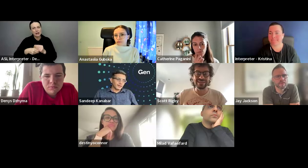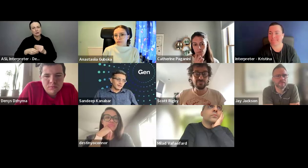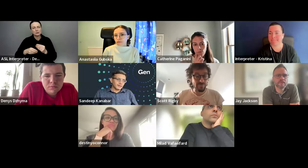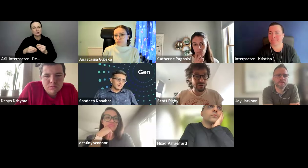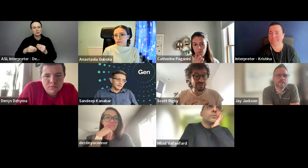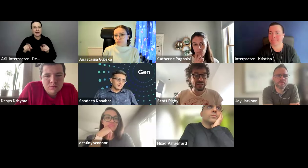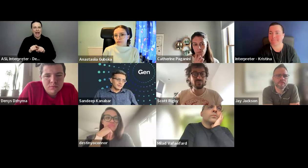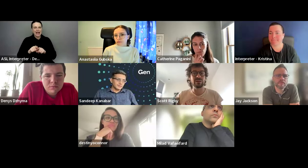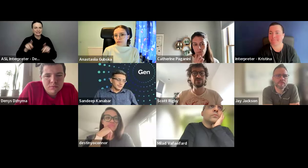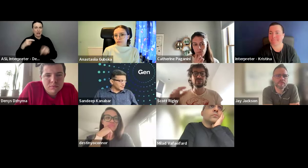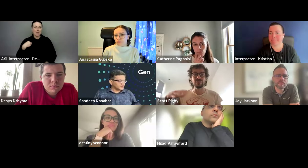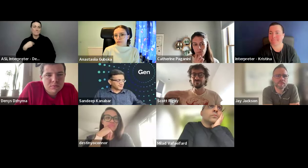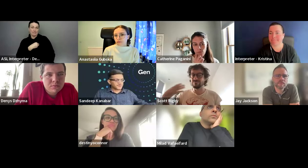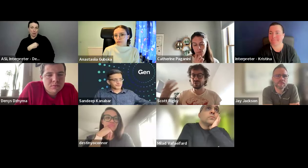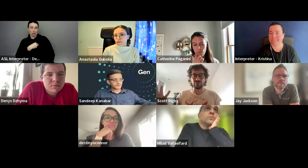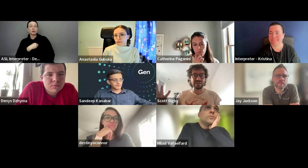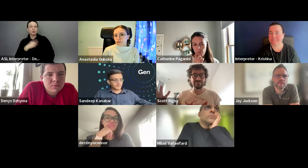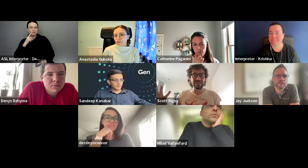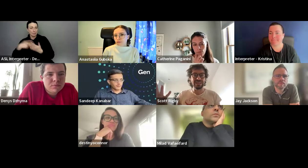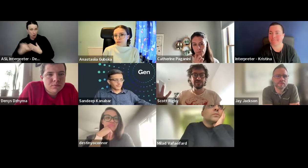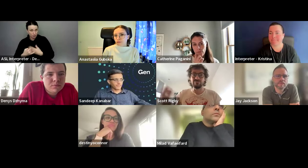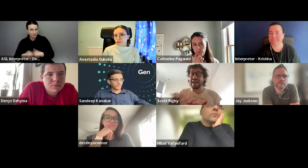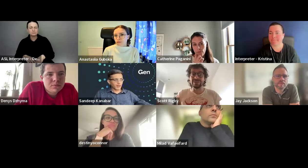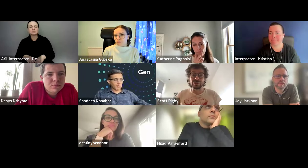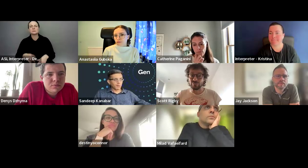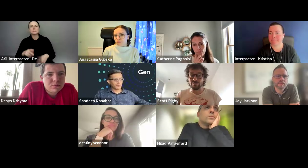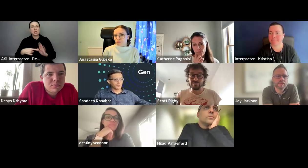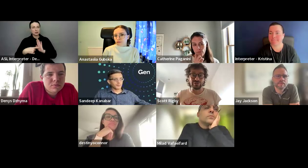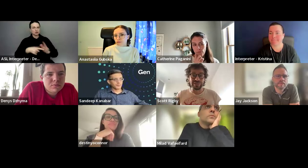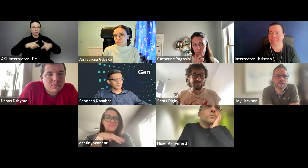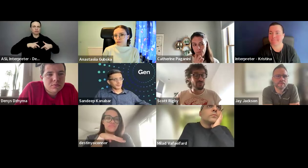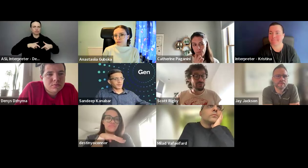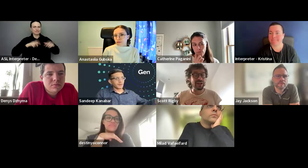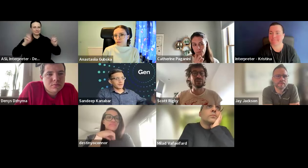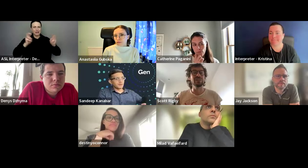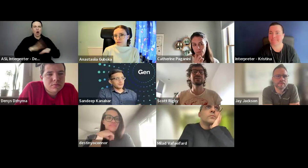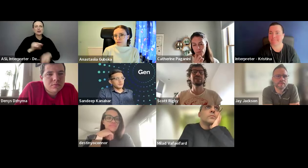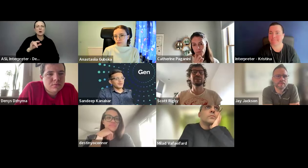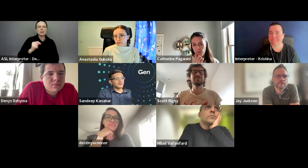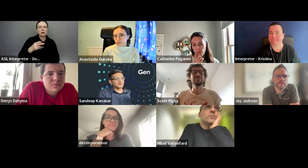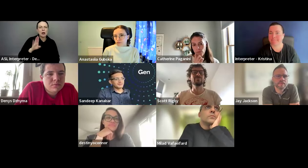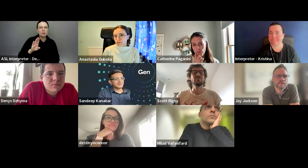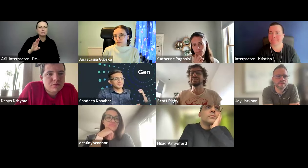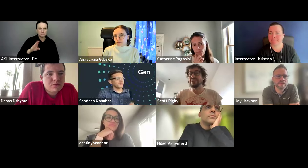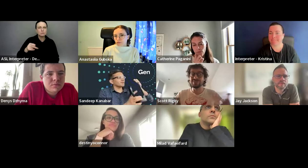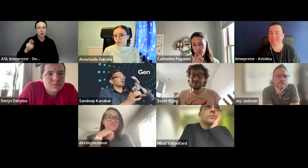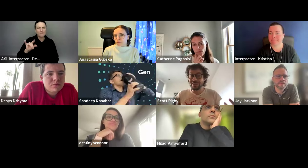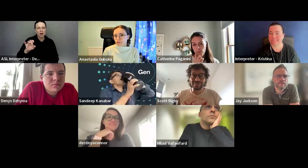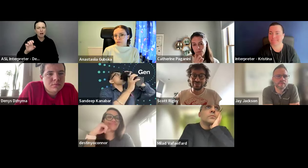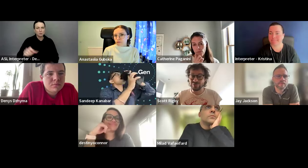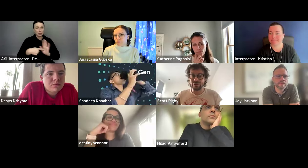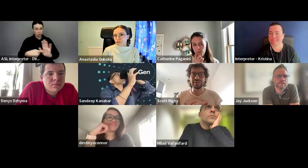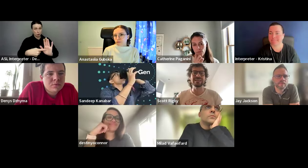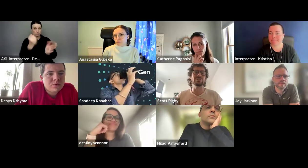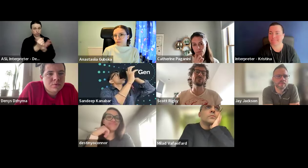You're added as a member to the Helm project. You can show that badge on your GitHub profile. We announce you